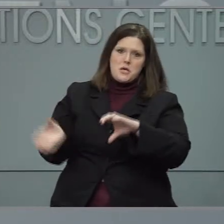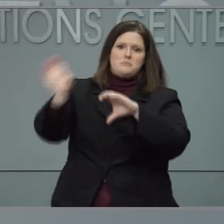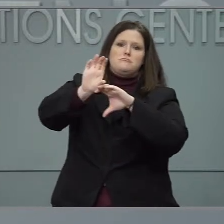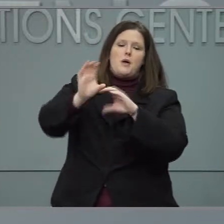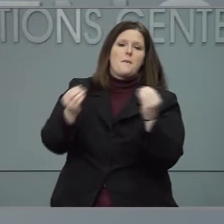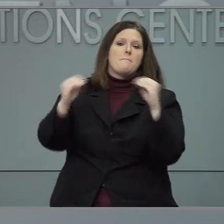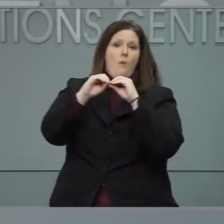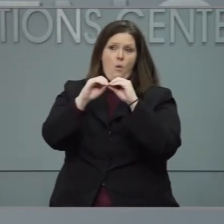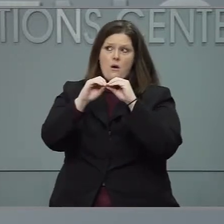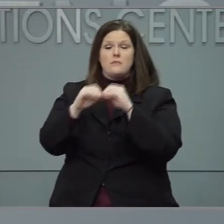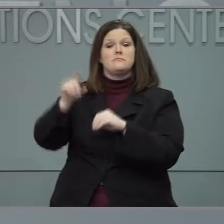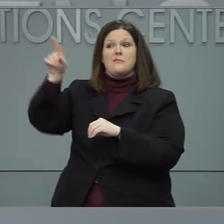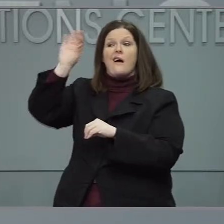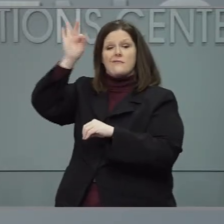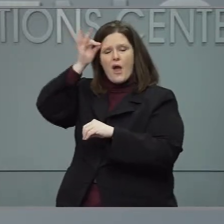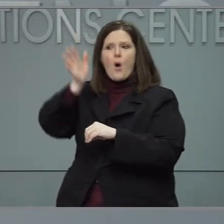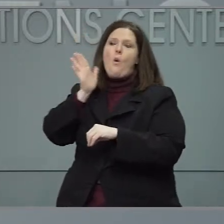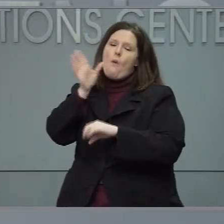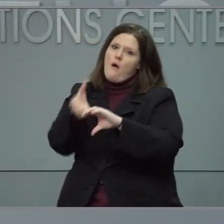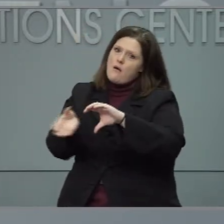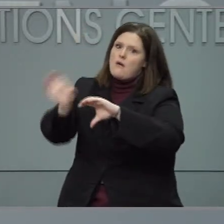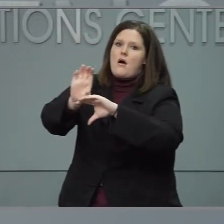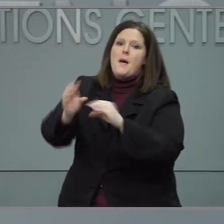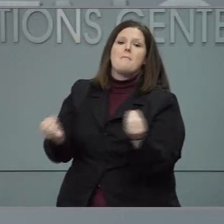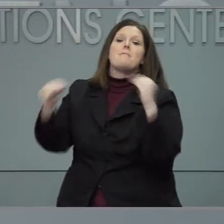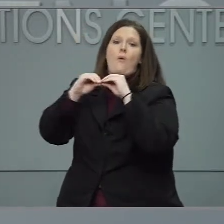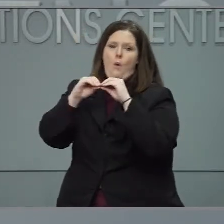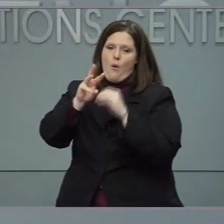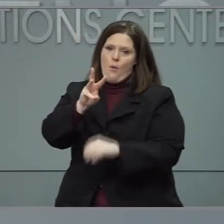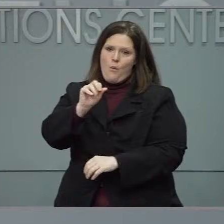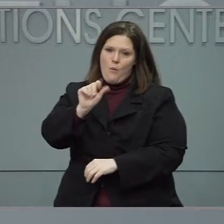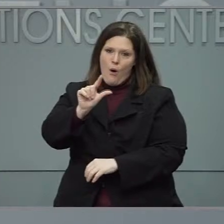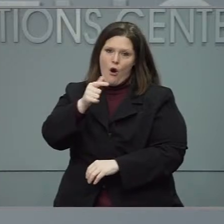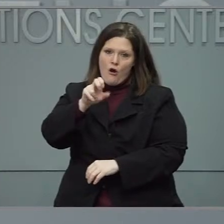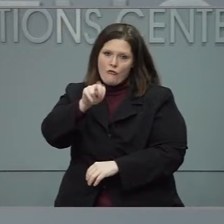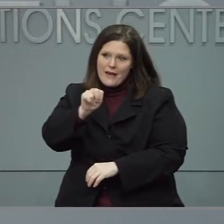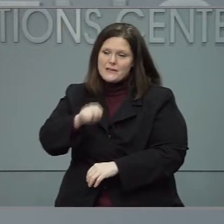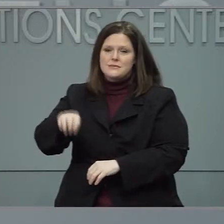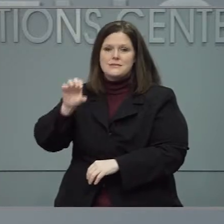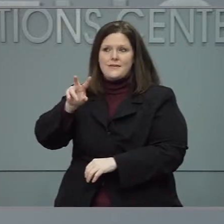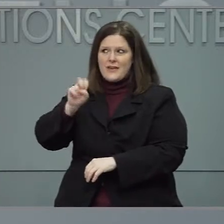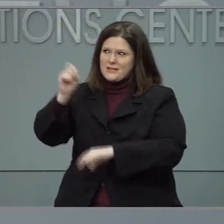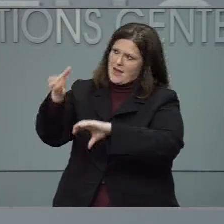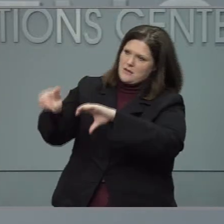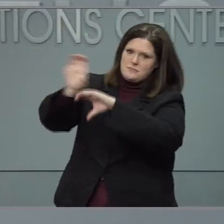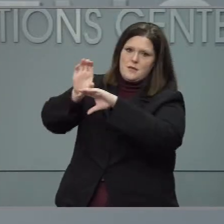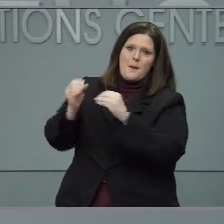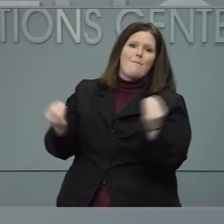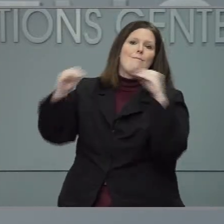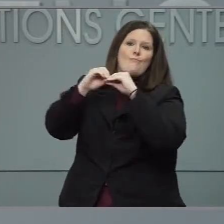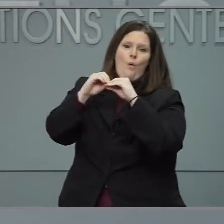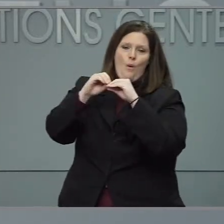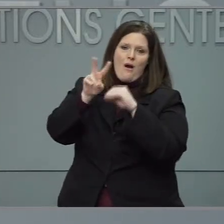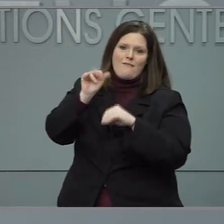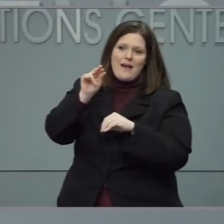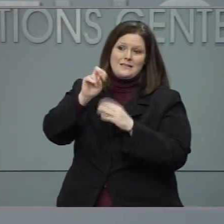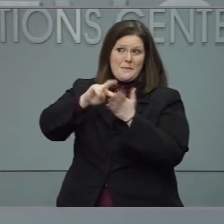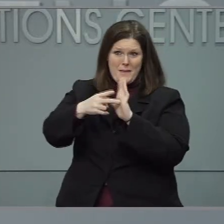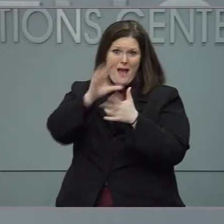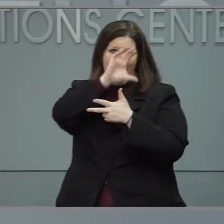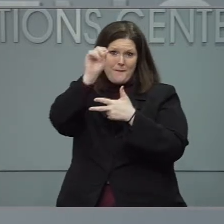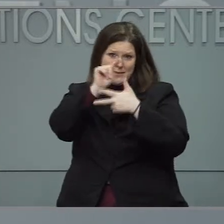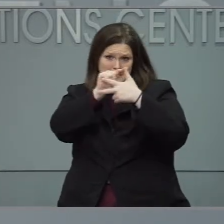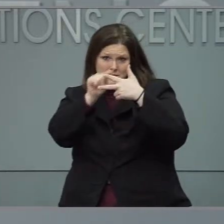retail pharmacy program. That's Walgreens and some of our CVS's around the state. So we are seeing supply